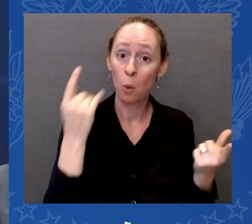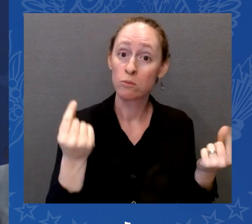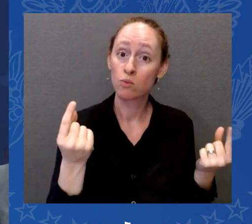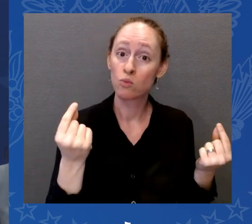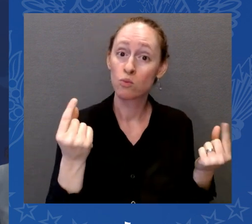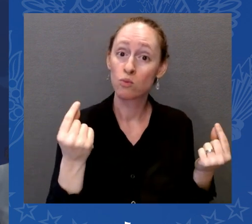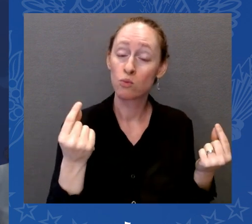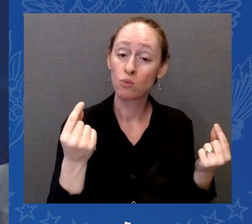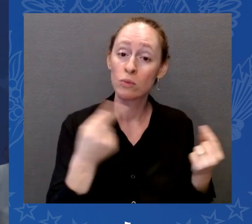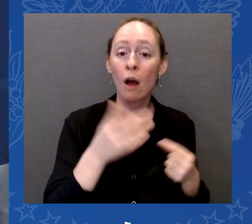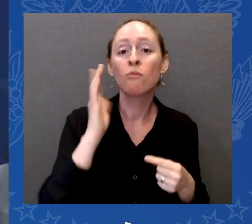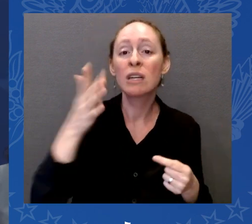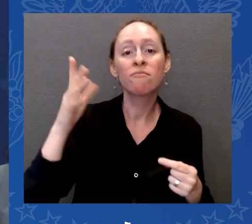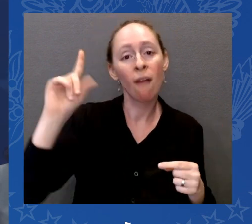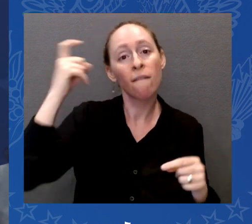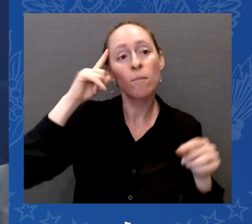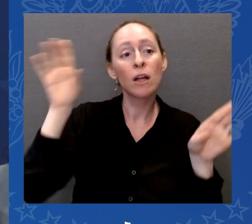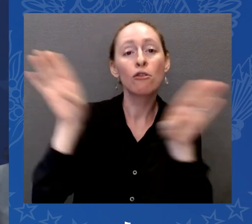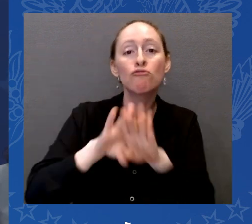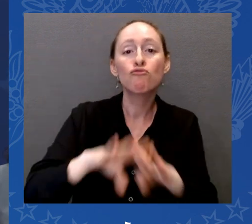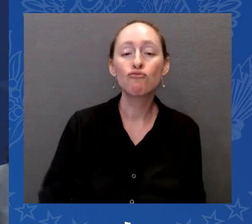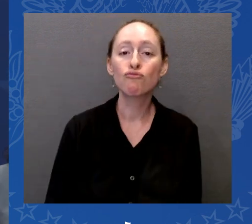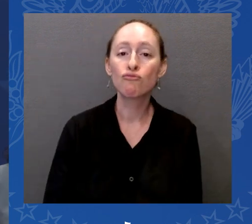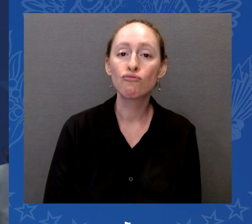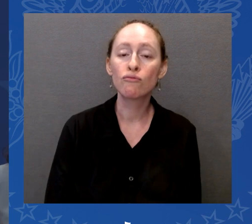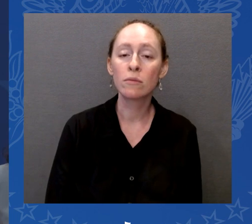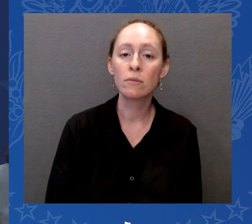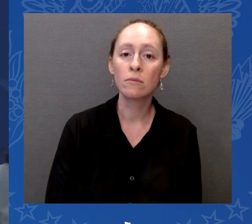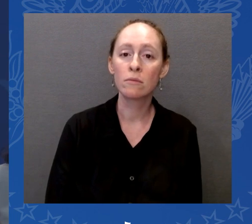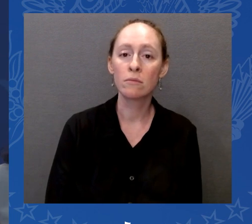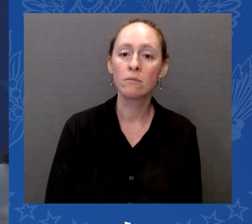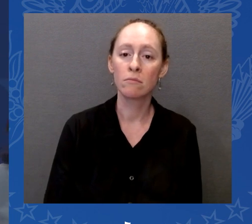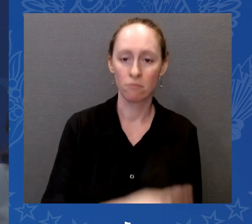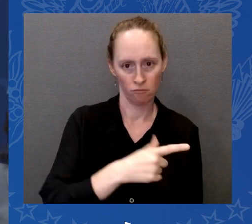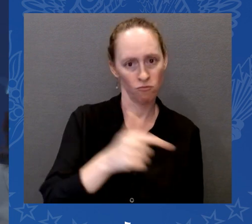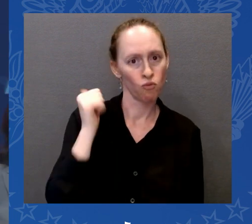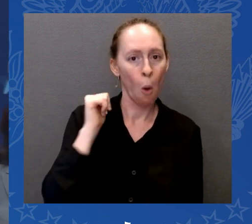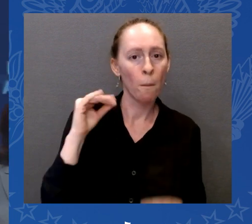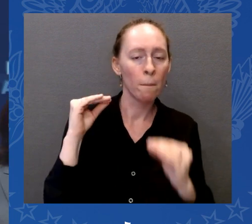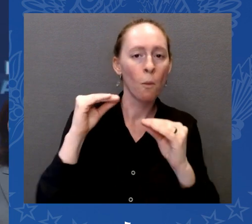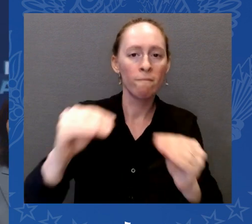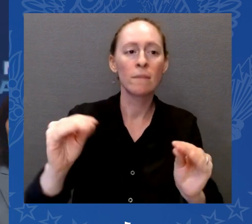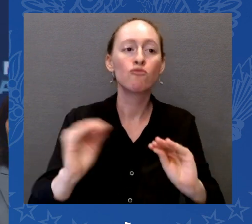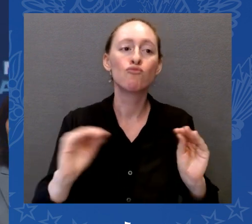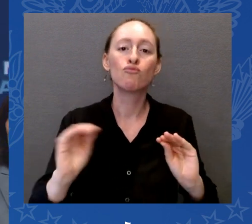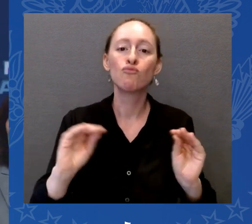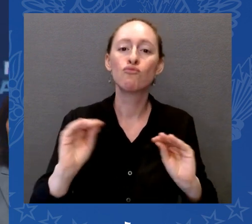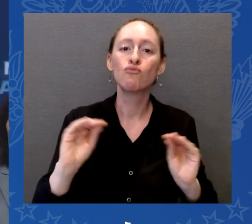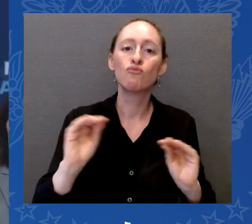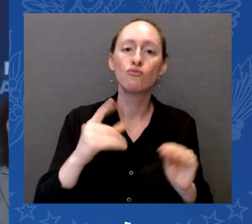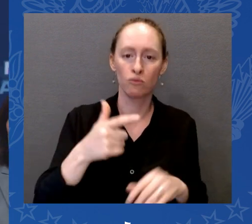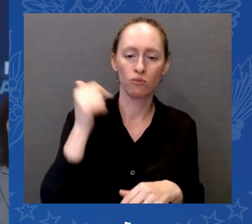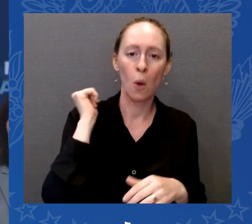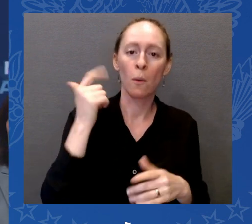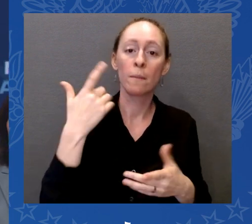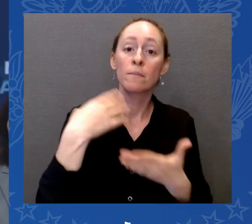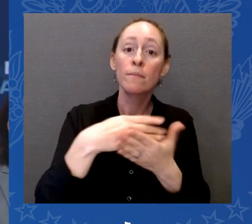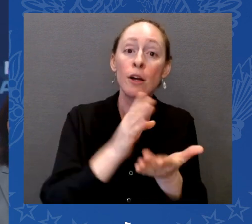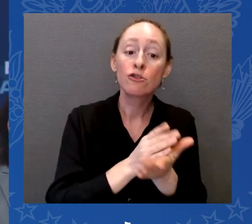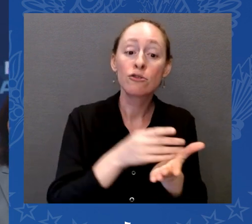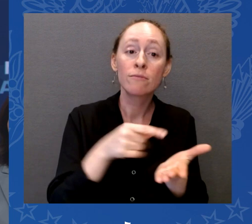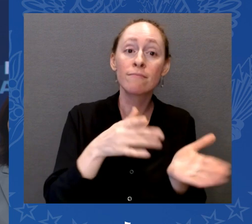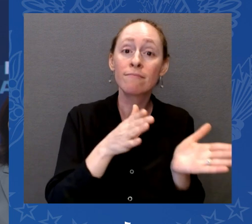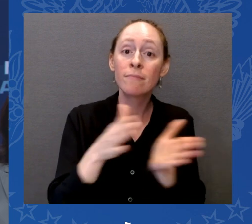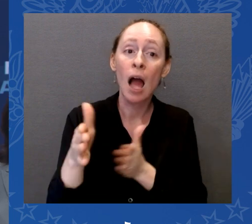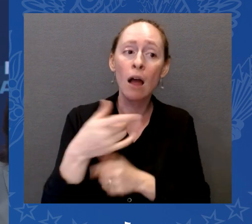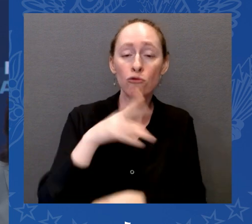first time in American history, to put America in default. Again, read this. That's what they're saying. Unless we yield to the